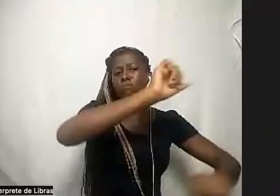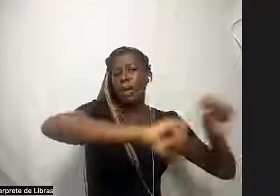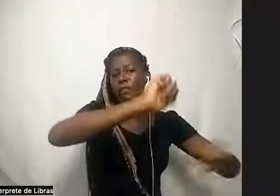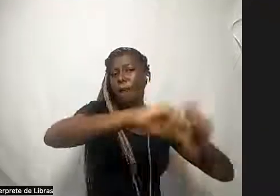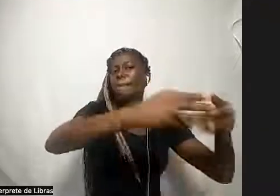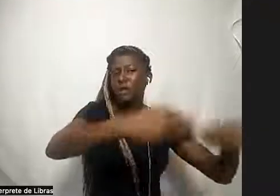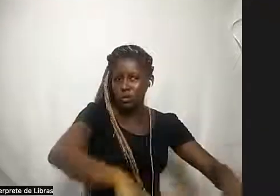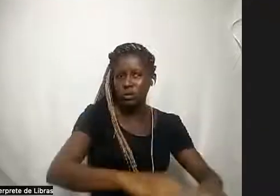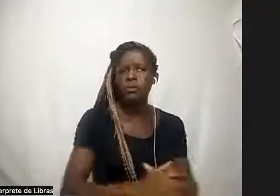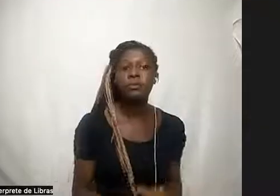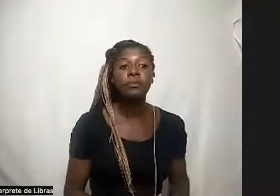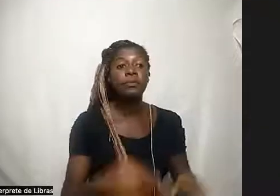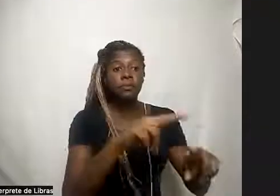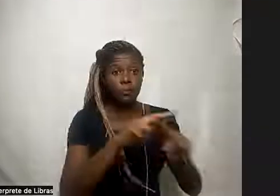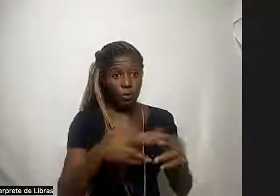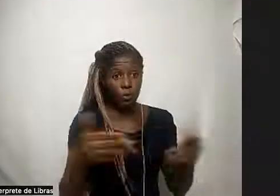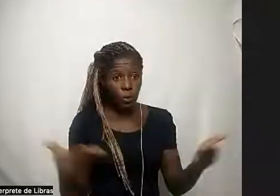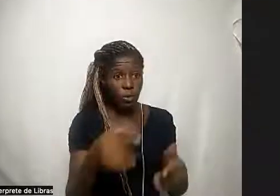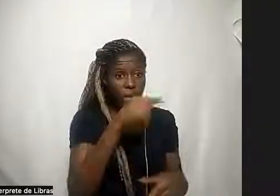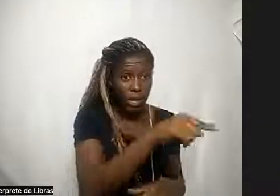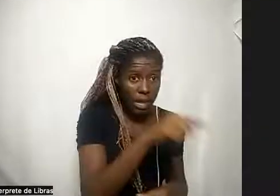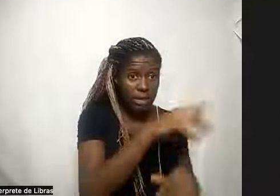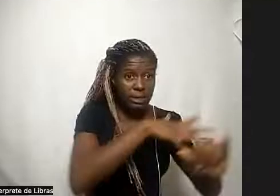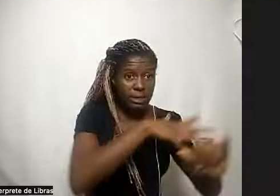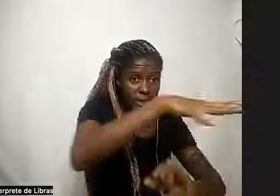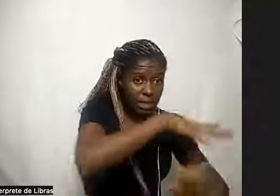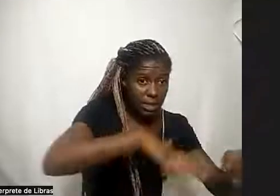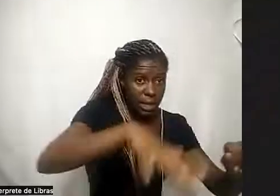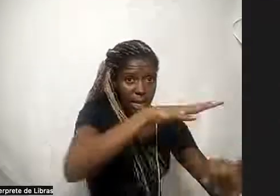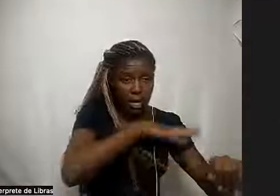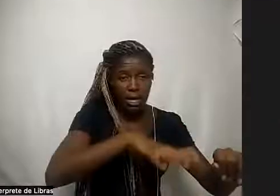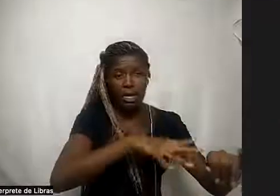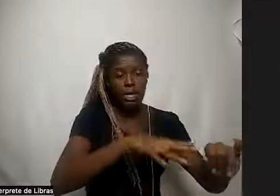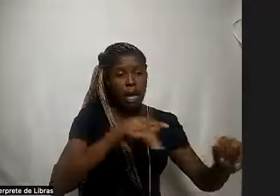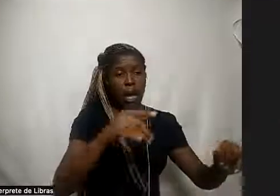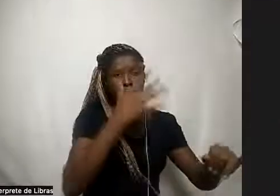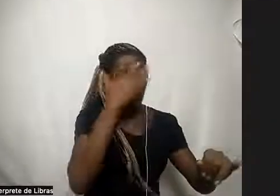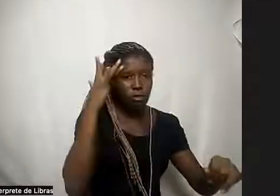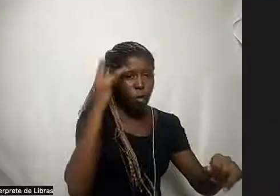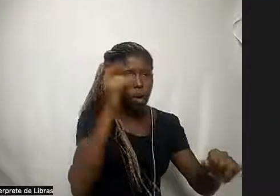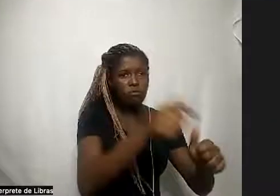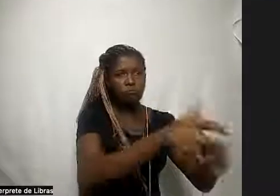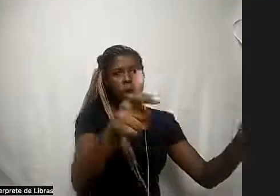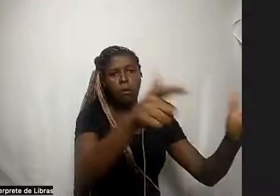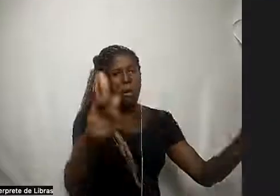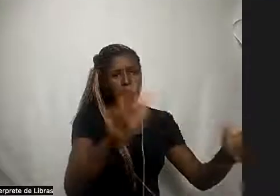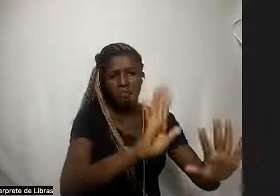9,000 pesos. In the beginning of the project, there were 1,500 people living in Fernando de Noronha, and they'll still have the same